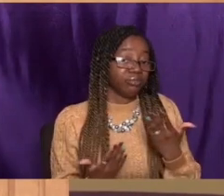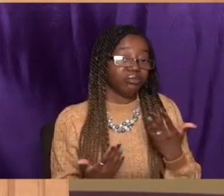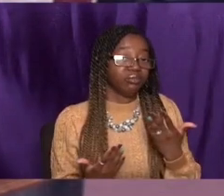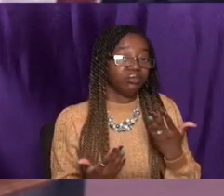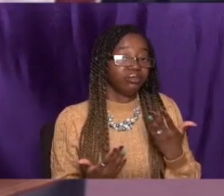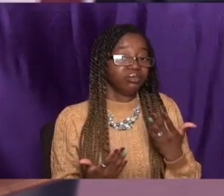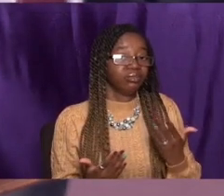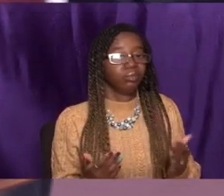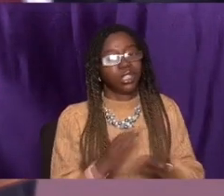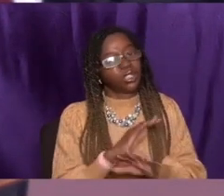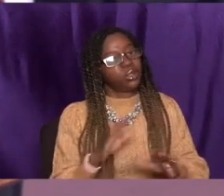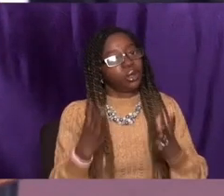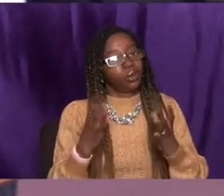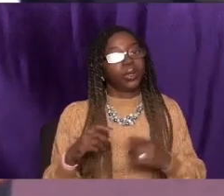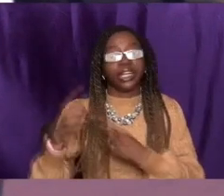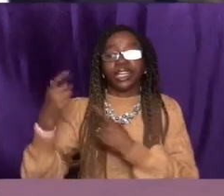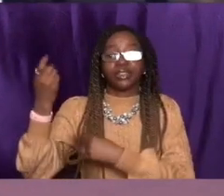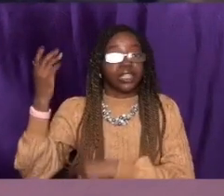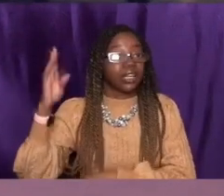that you ain't willing to give to God?